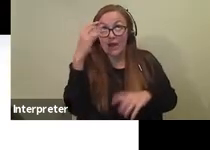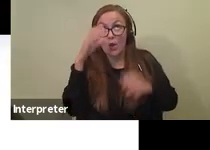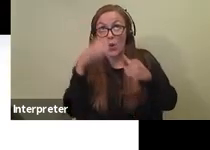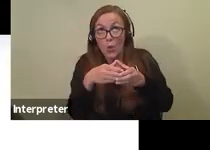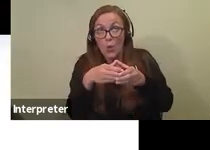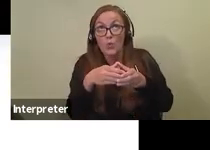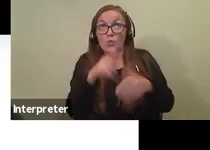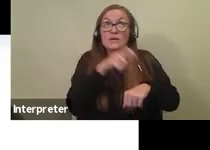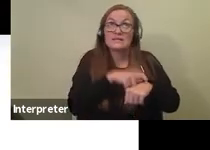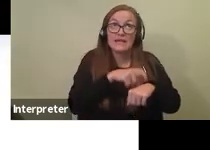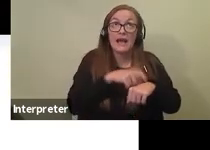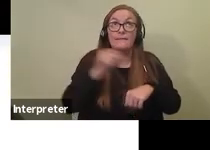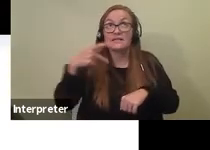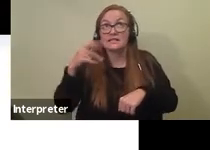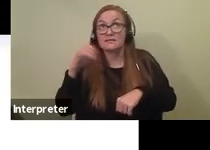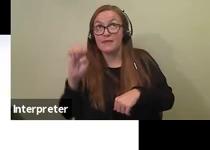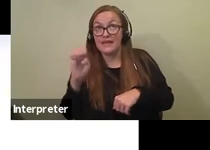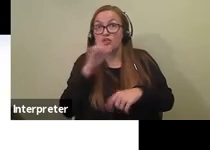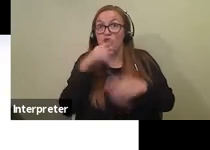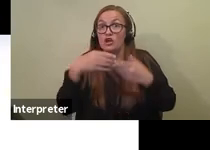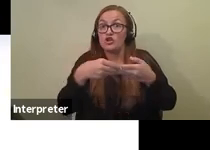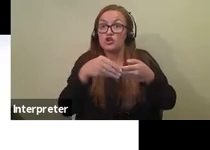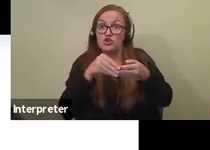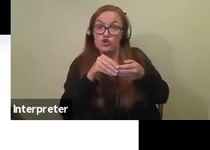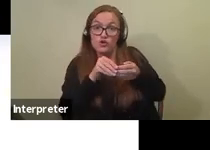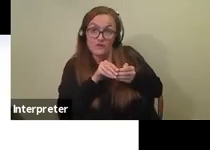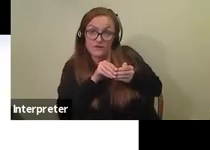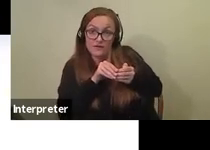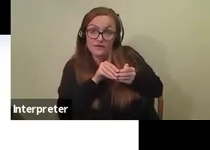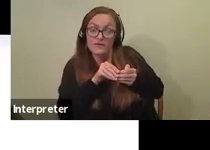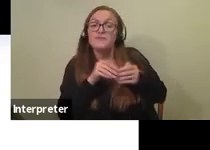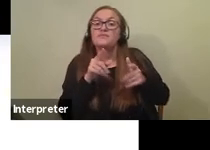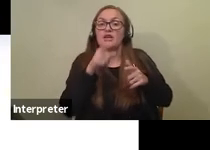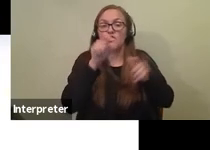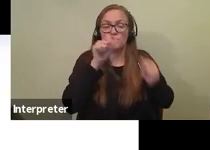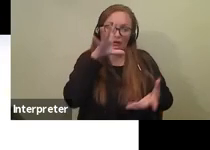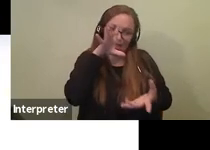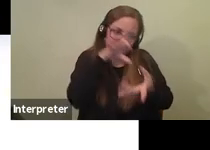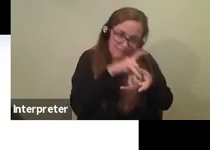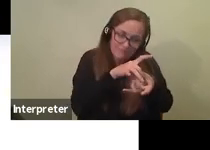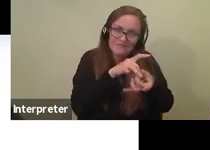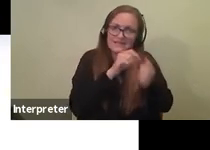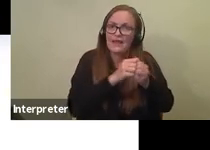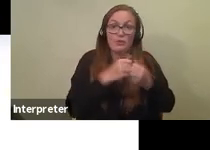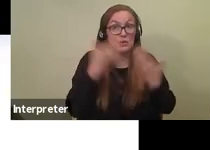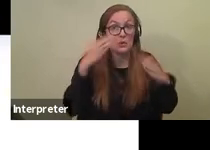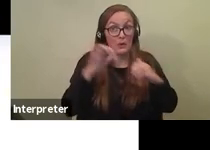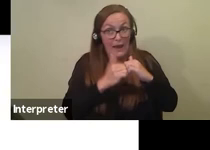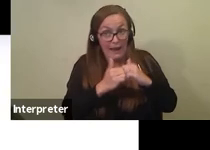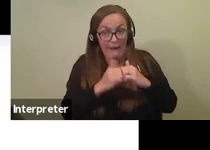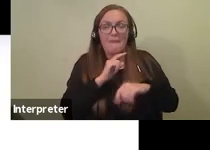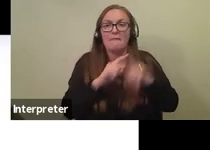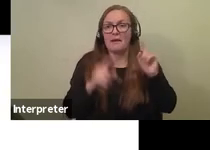are highly curved, and somehow, we don't know how, stitching them together. Hmm. So